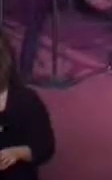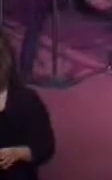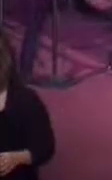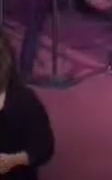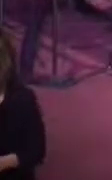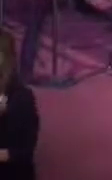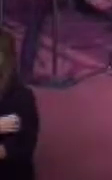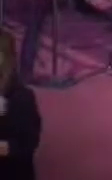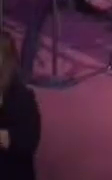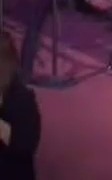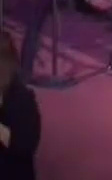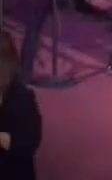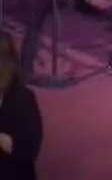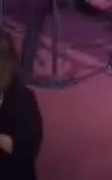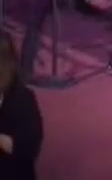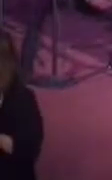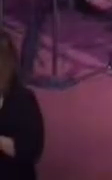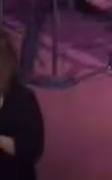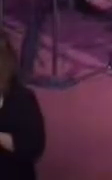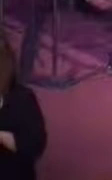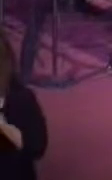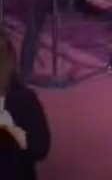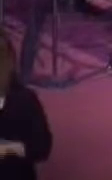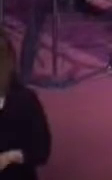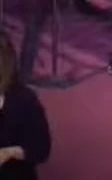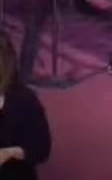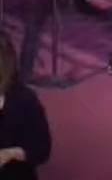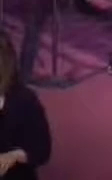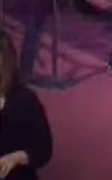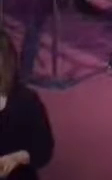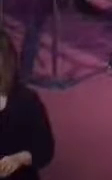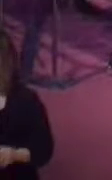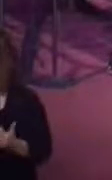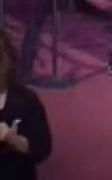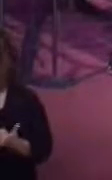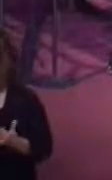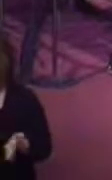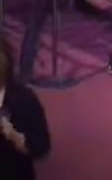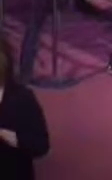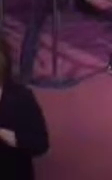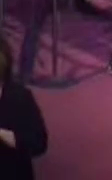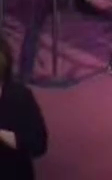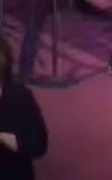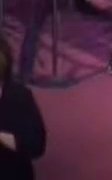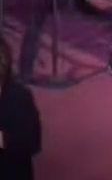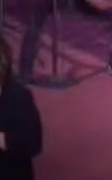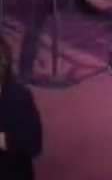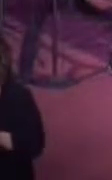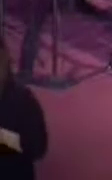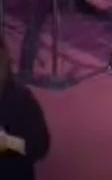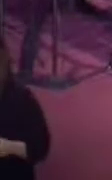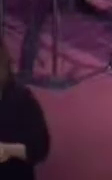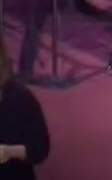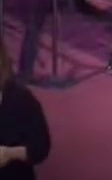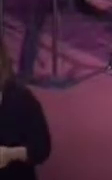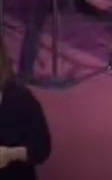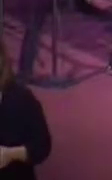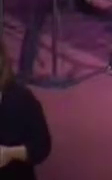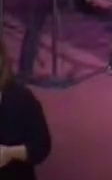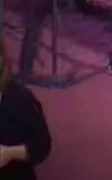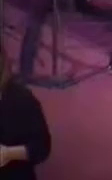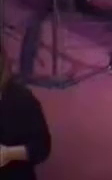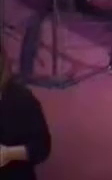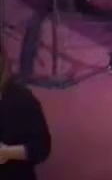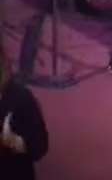Babylon. The king, Belshazzar, has just been killed. And it was very typical, in fact, it was law by the